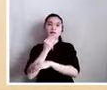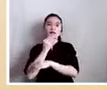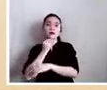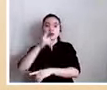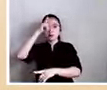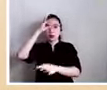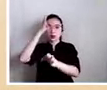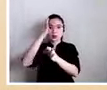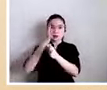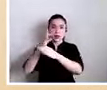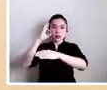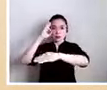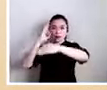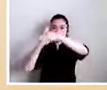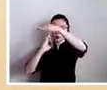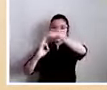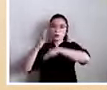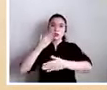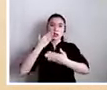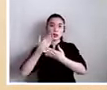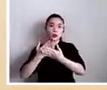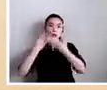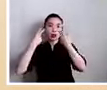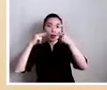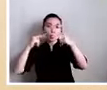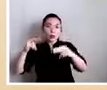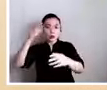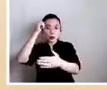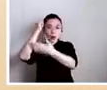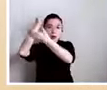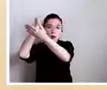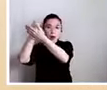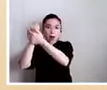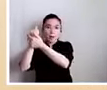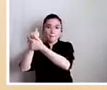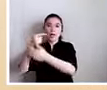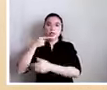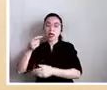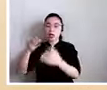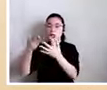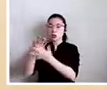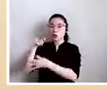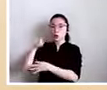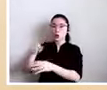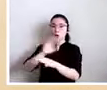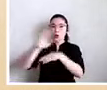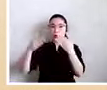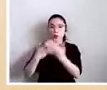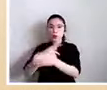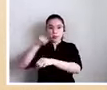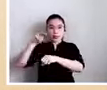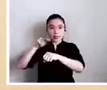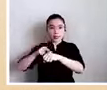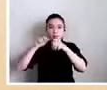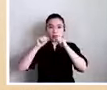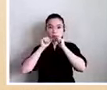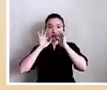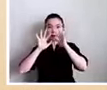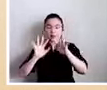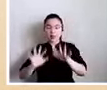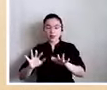to Abraham, saying, "Through you shall all the nations be blessed."